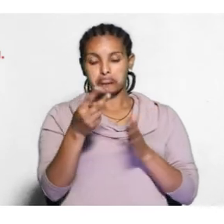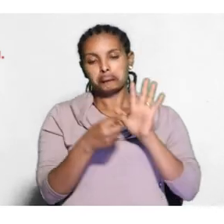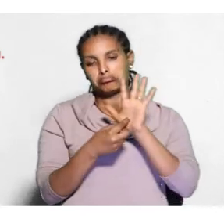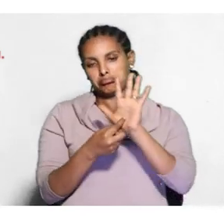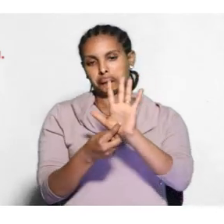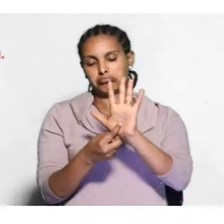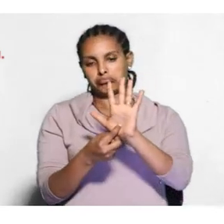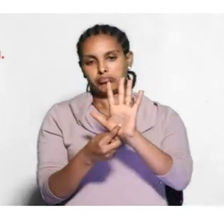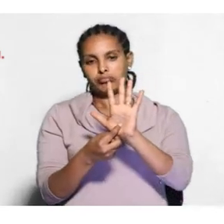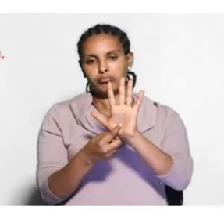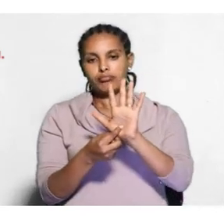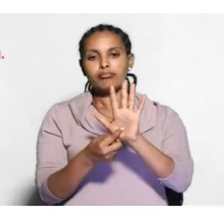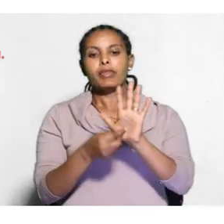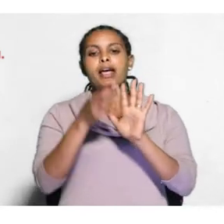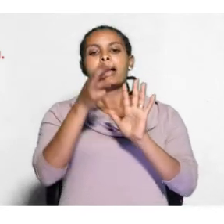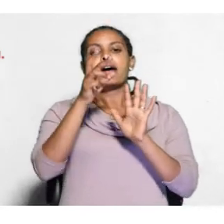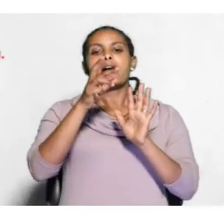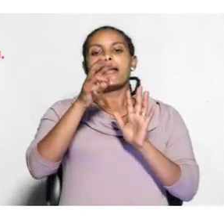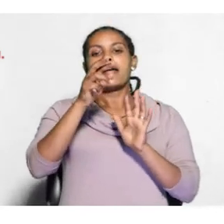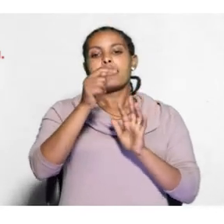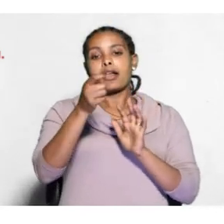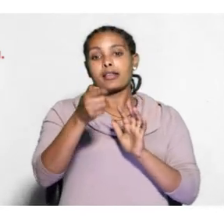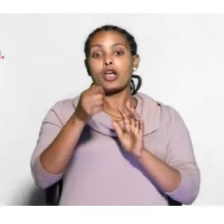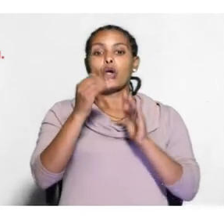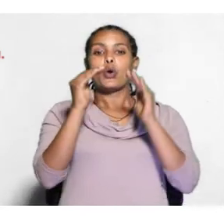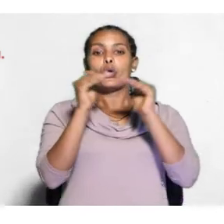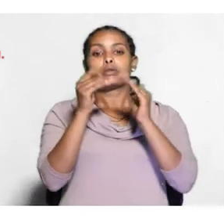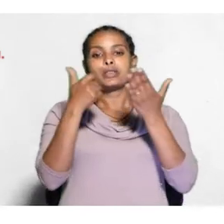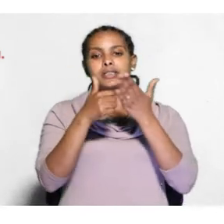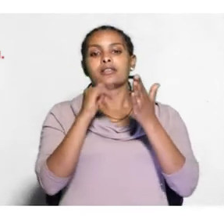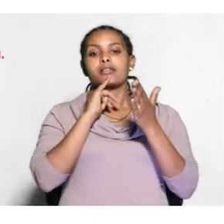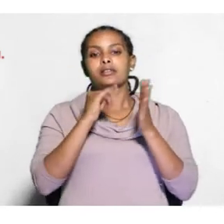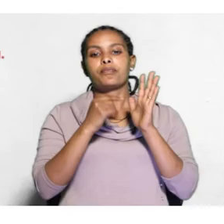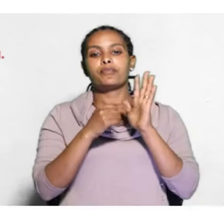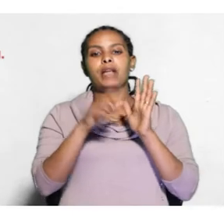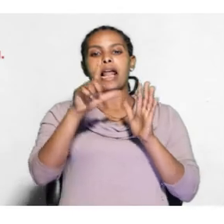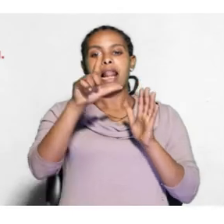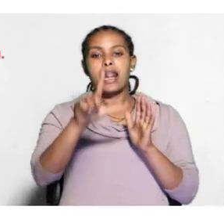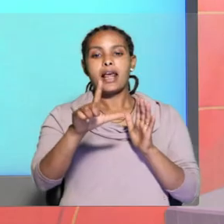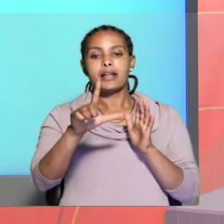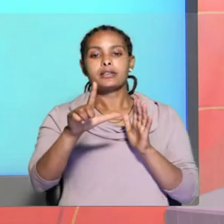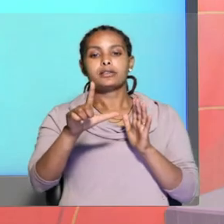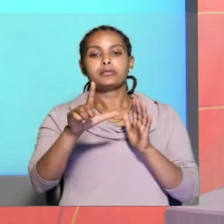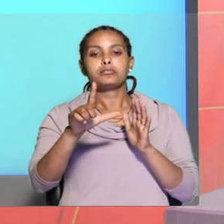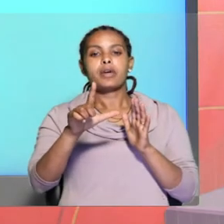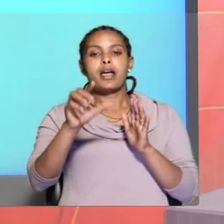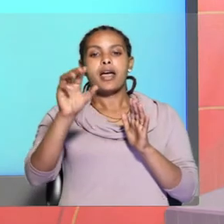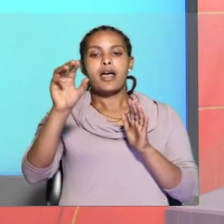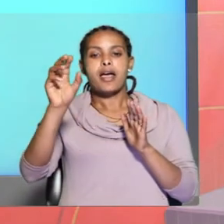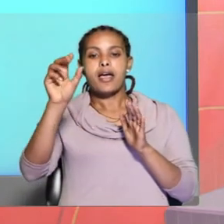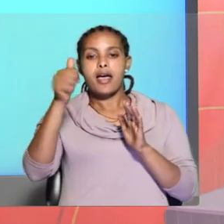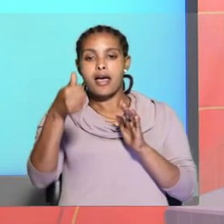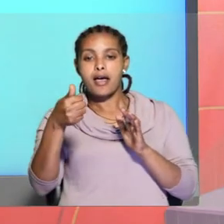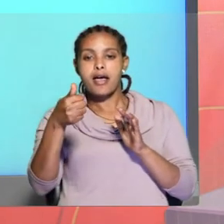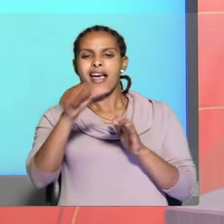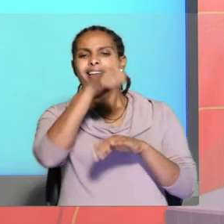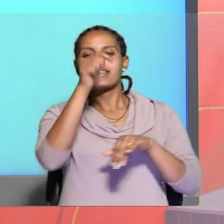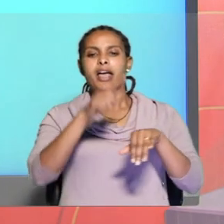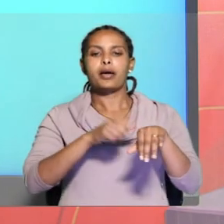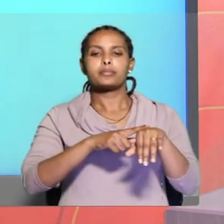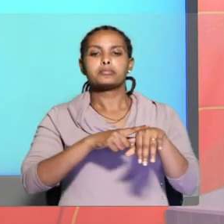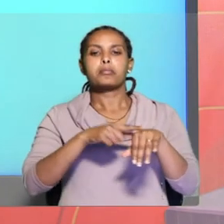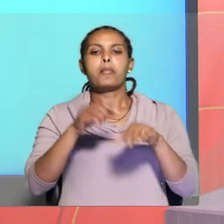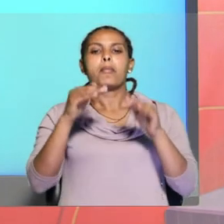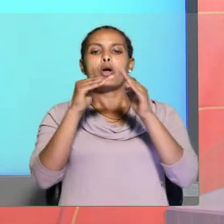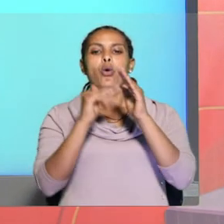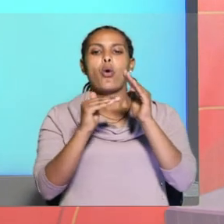integrated red equation for a first order reaction is this lamb construction of m at any time t equal